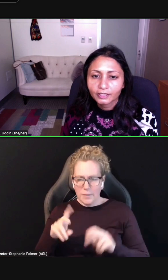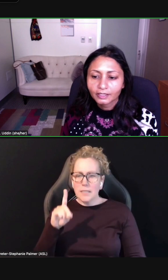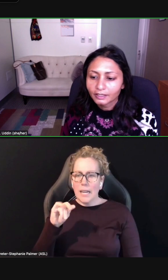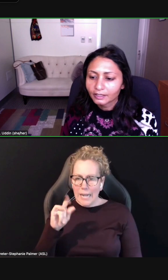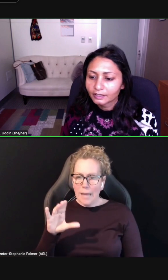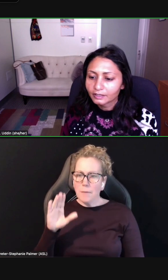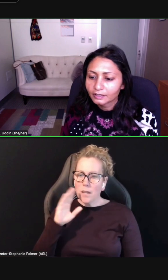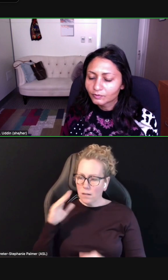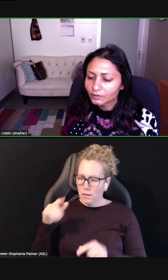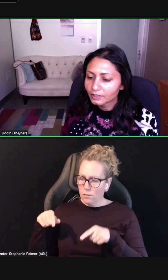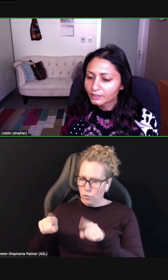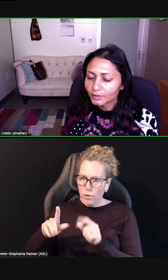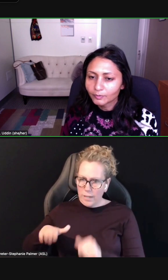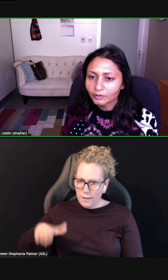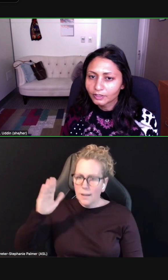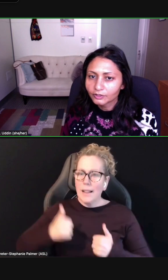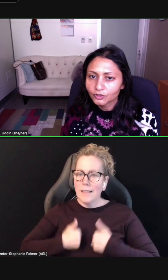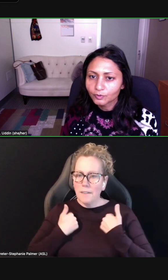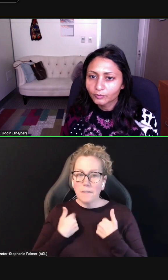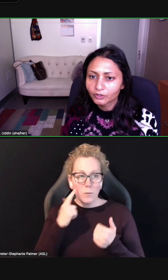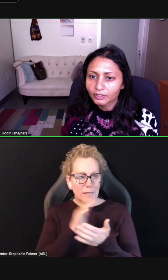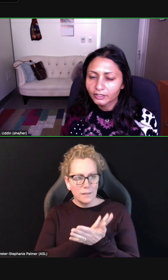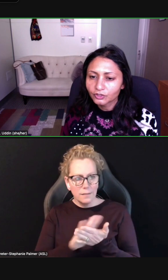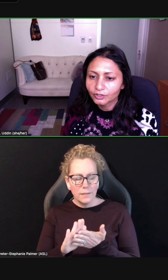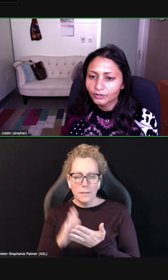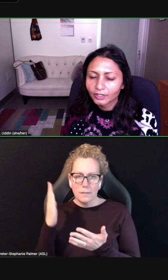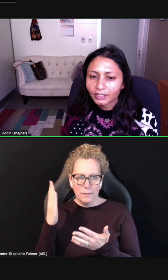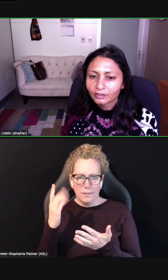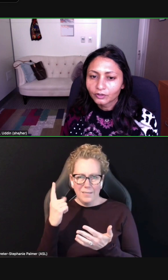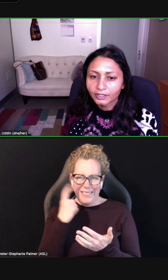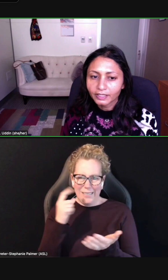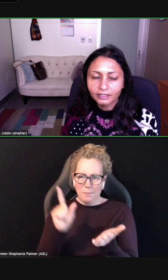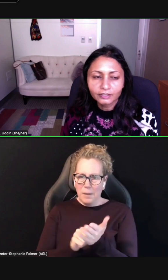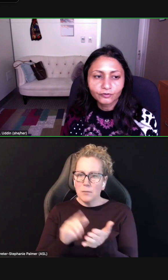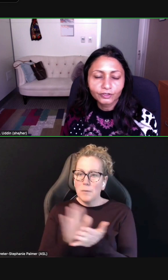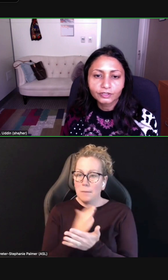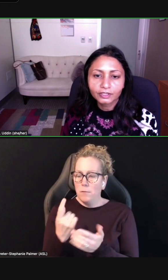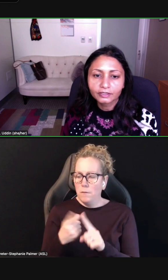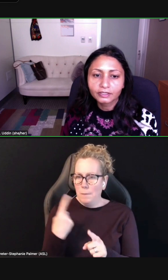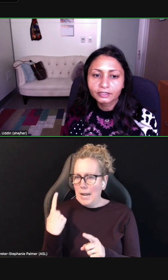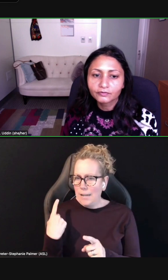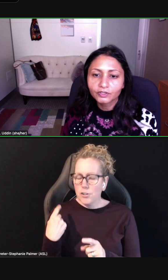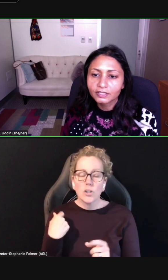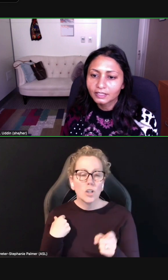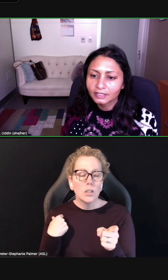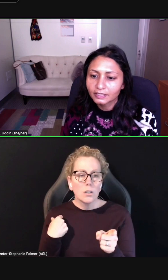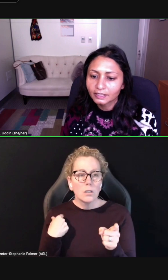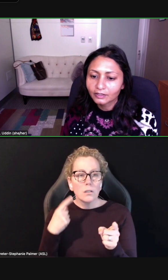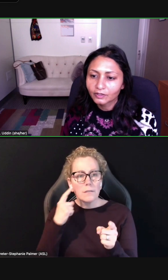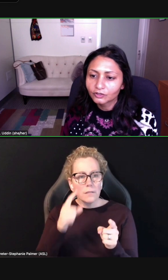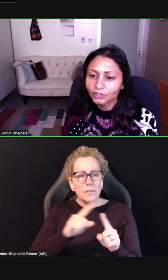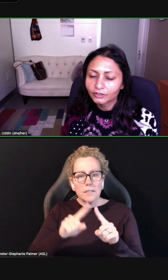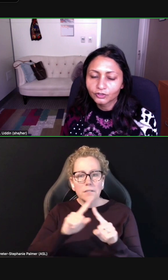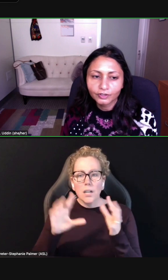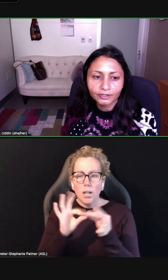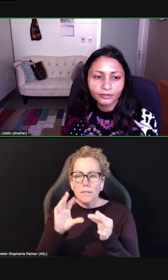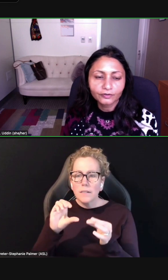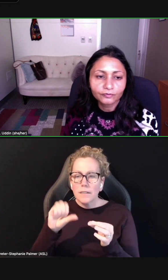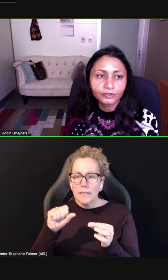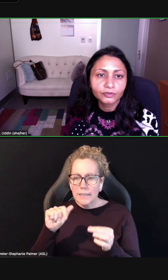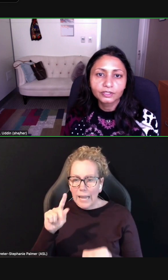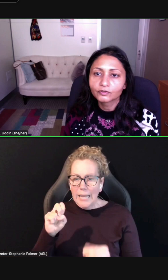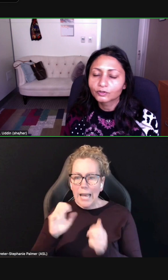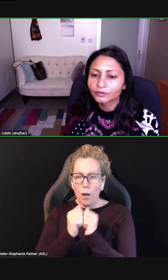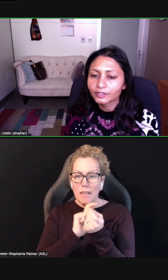lifespan. And this was a nice paper that he just published last year, looking at the different connectivity states and how they change in